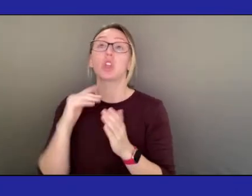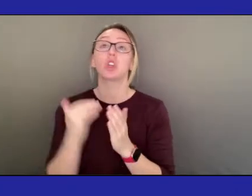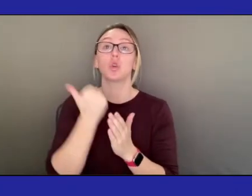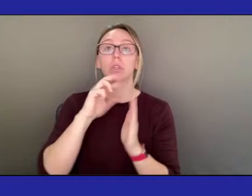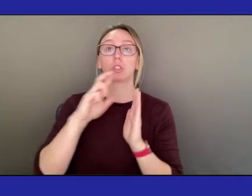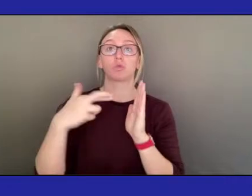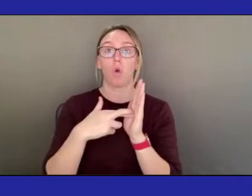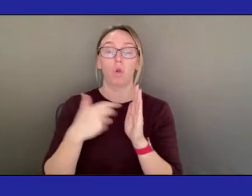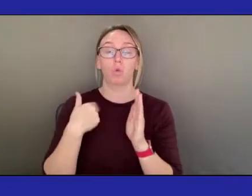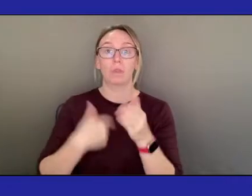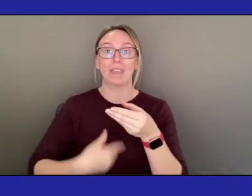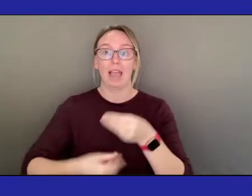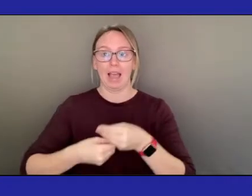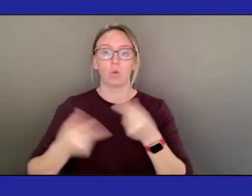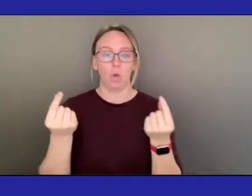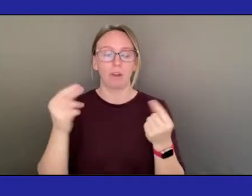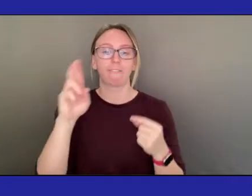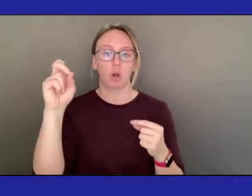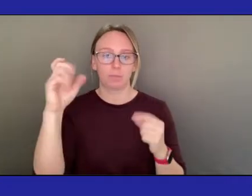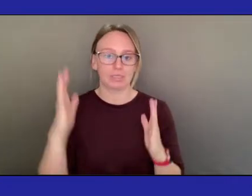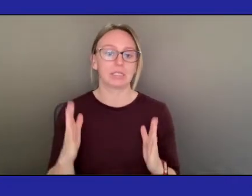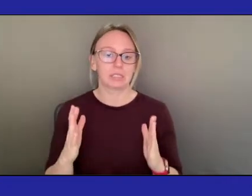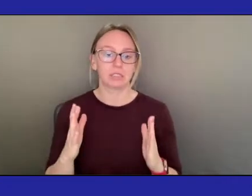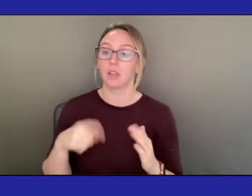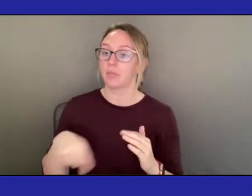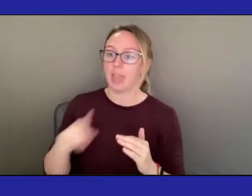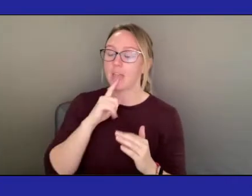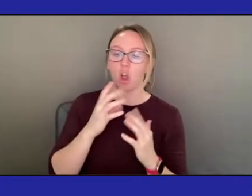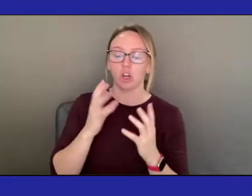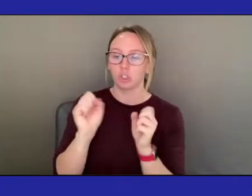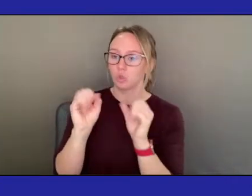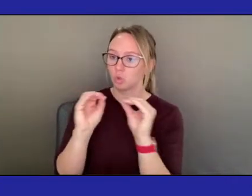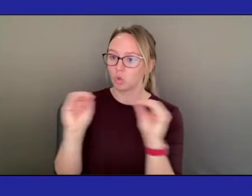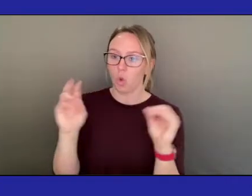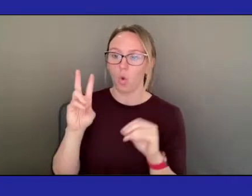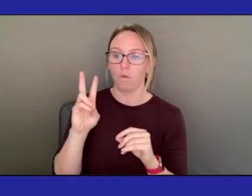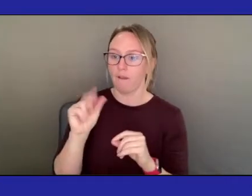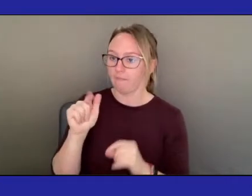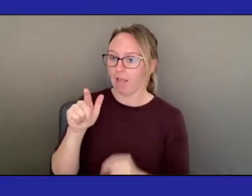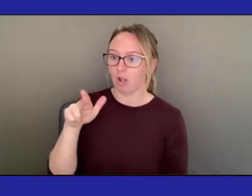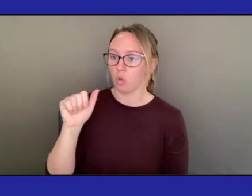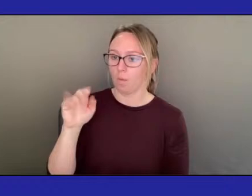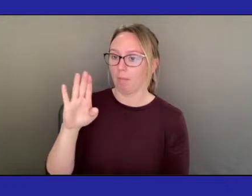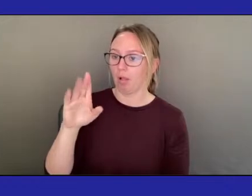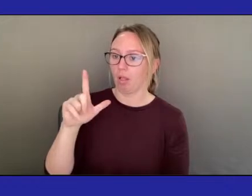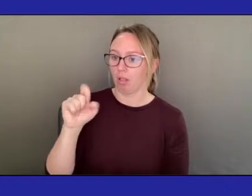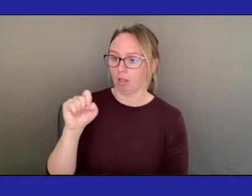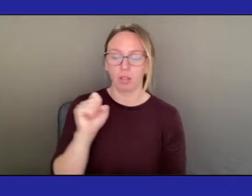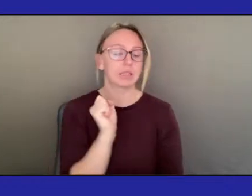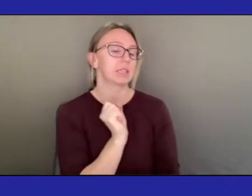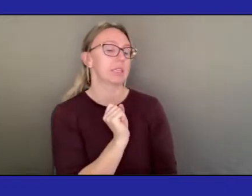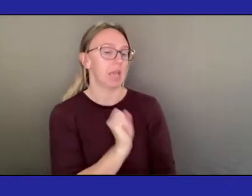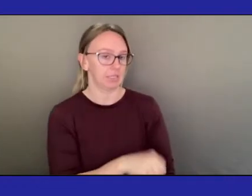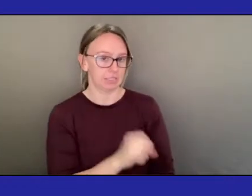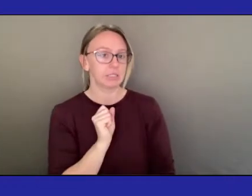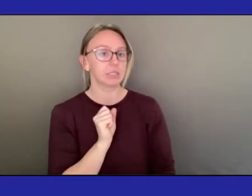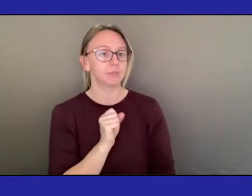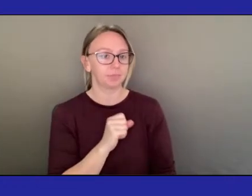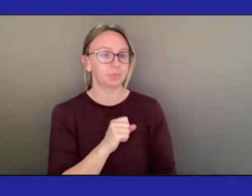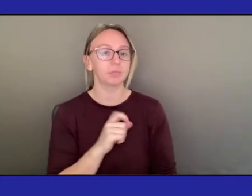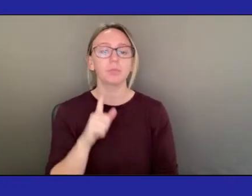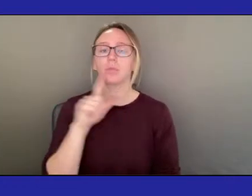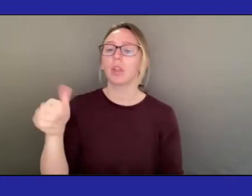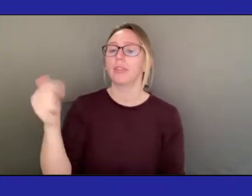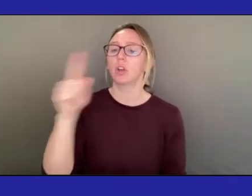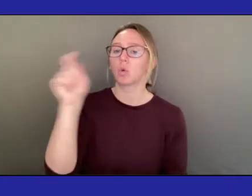pharmacists, which And they're invaluable. yes, yes. And then the other question I had in terms of communicating